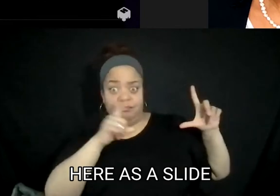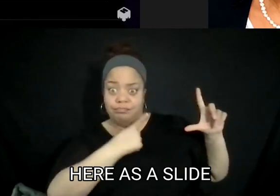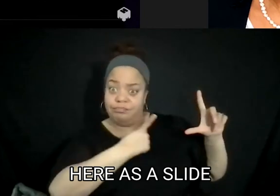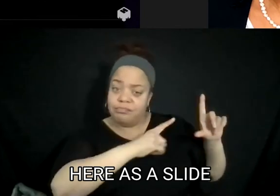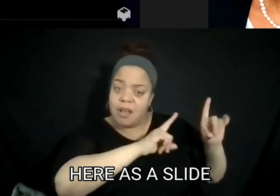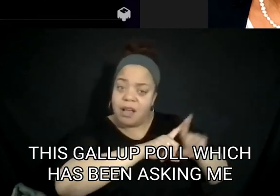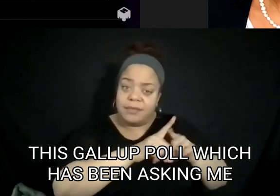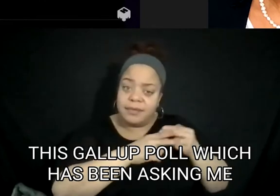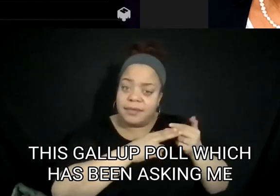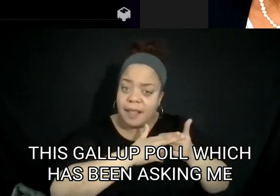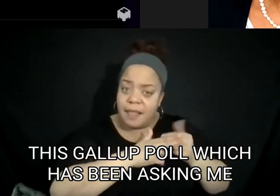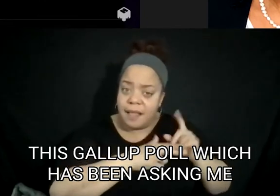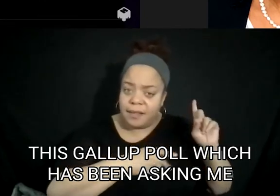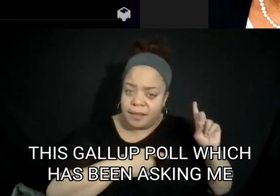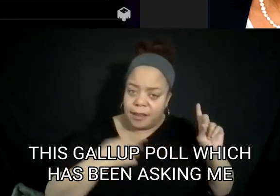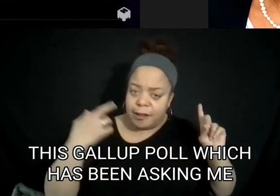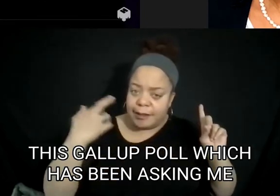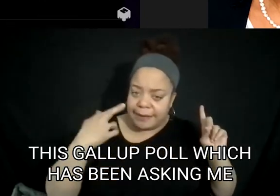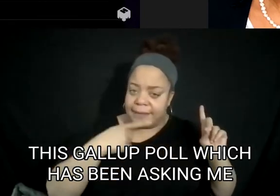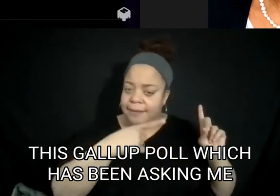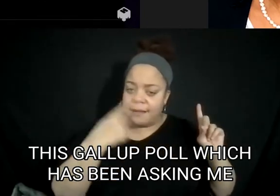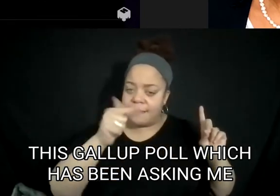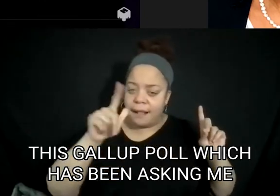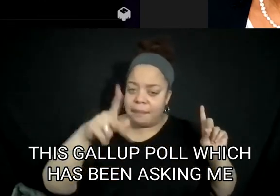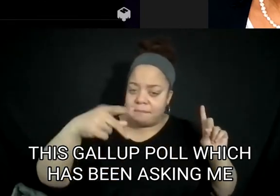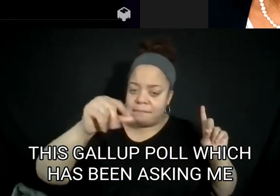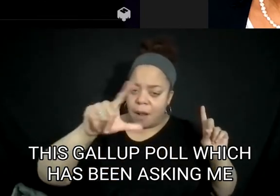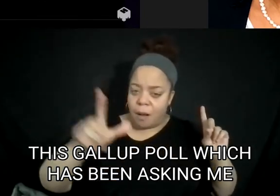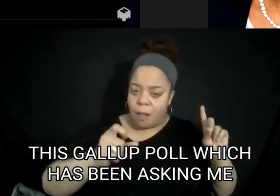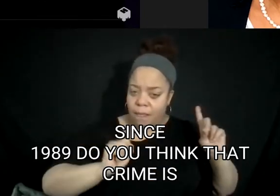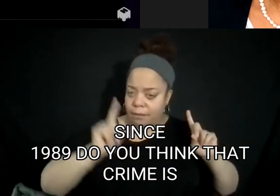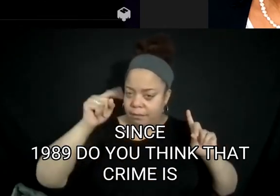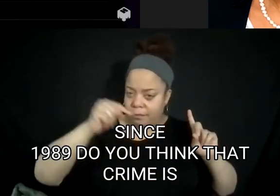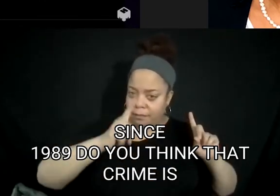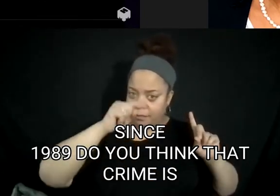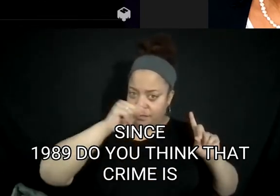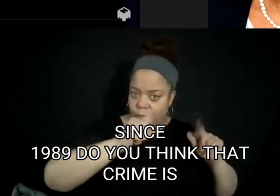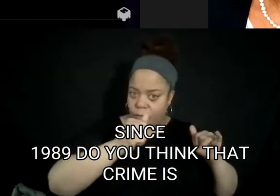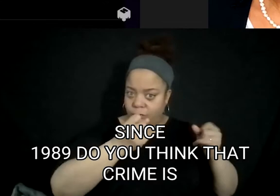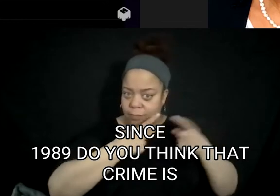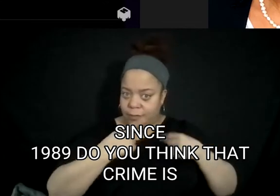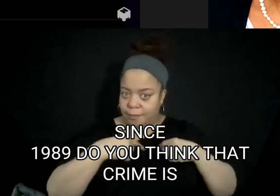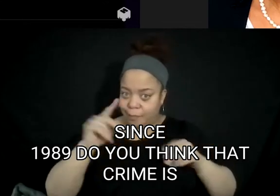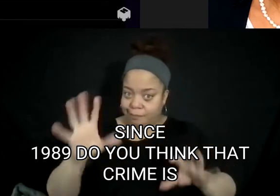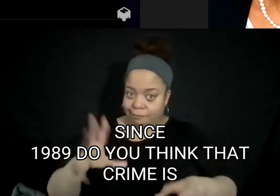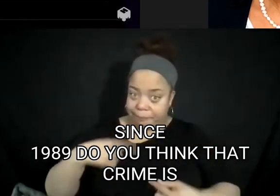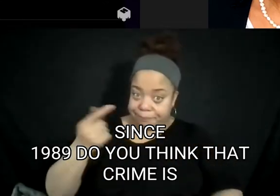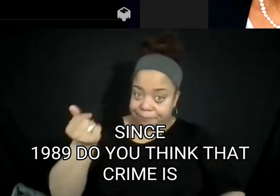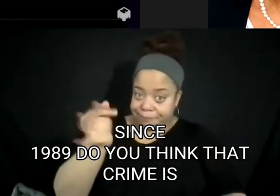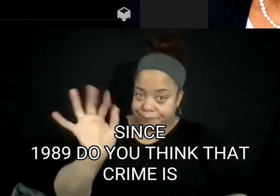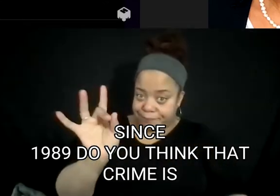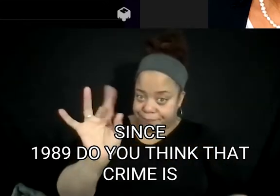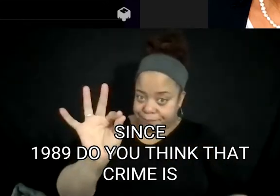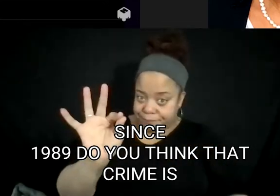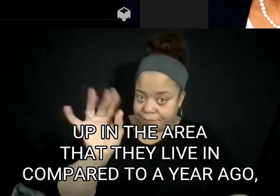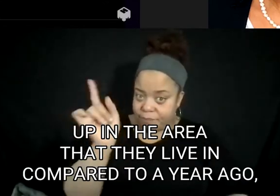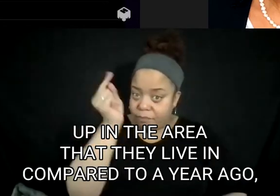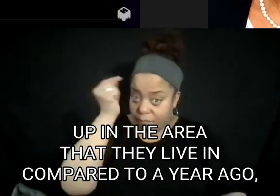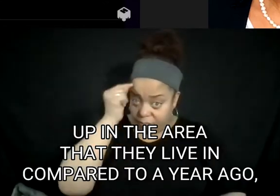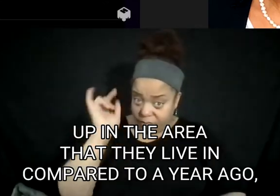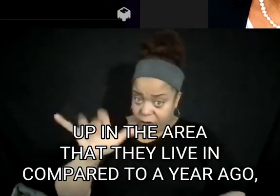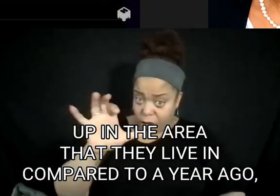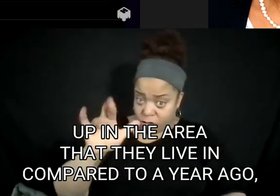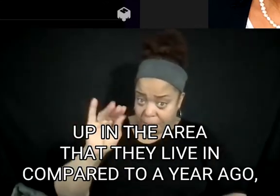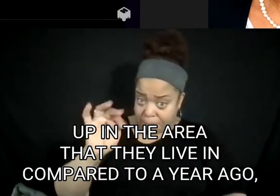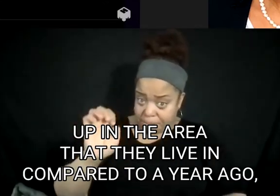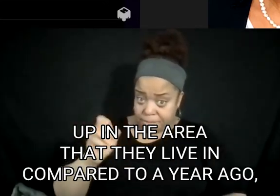that crime is up in the area that they live in compared to a year ago. And pretty much every year, without